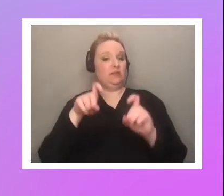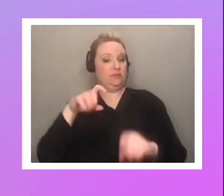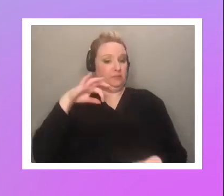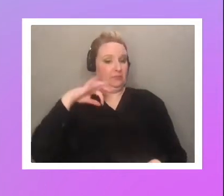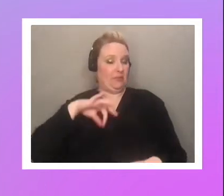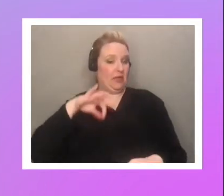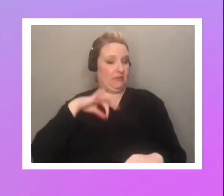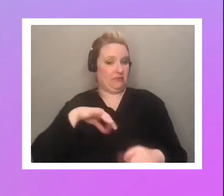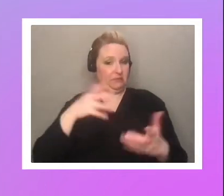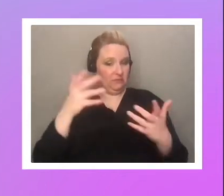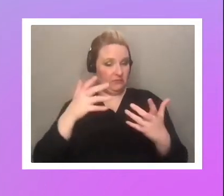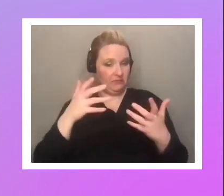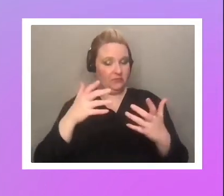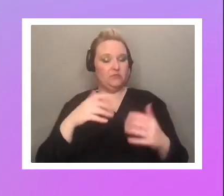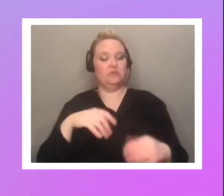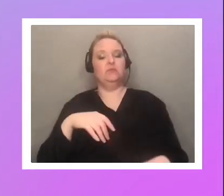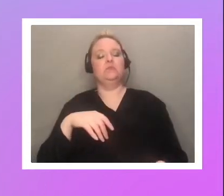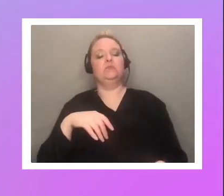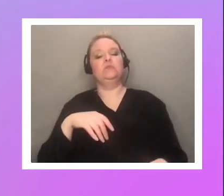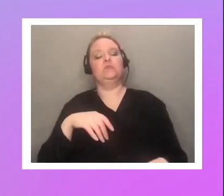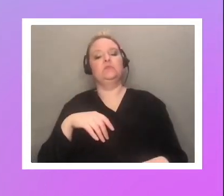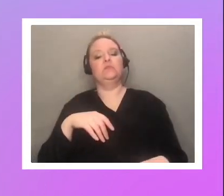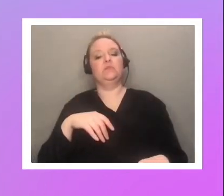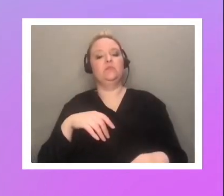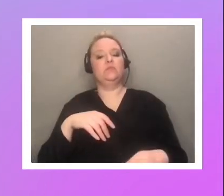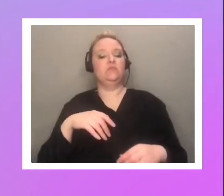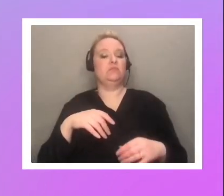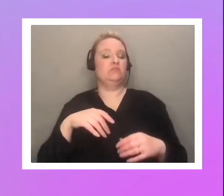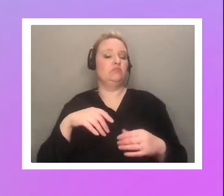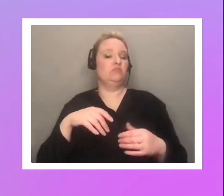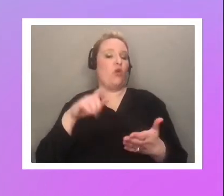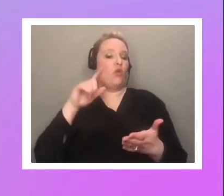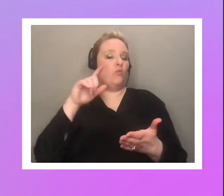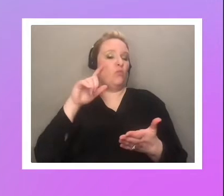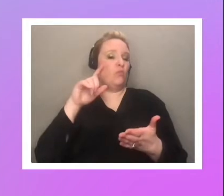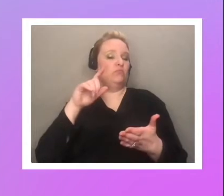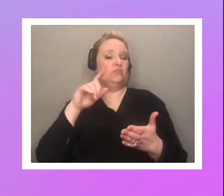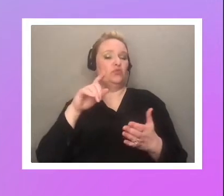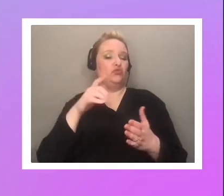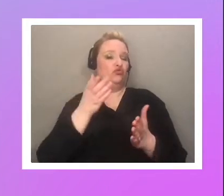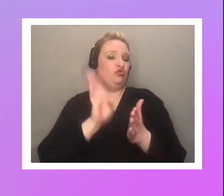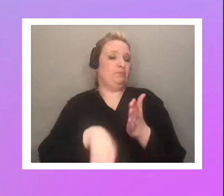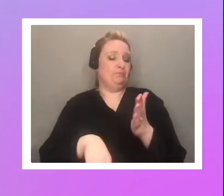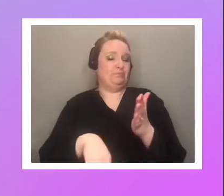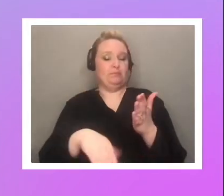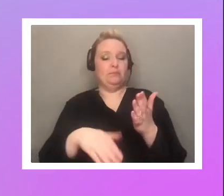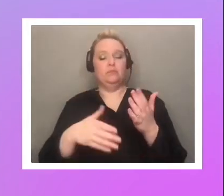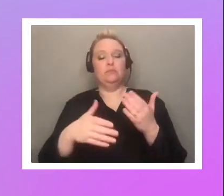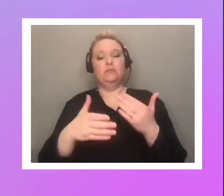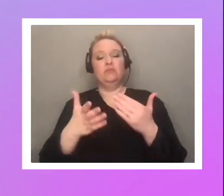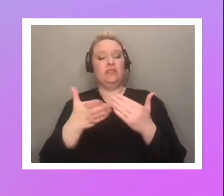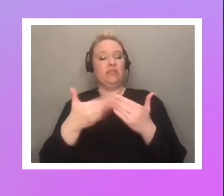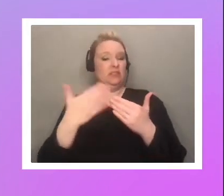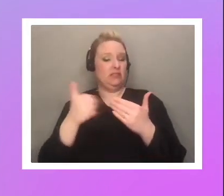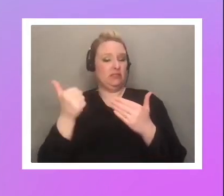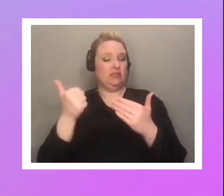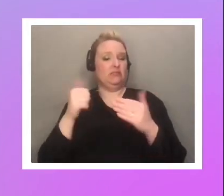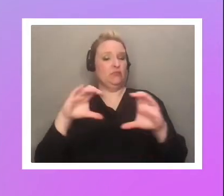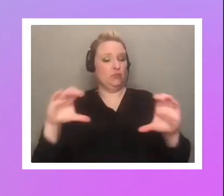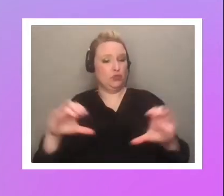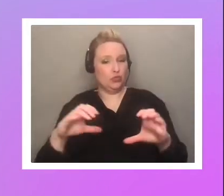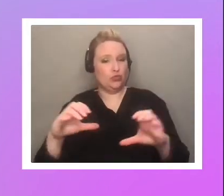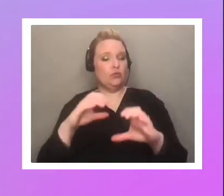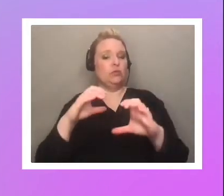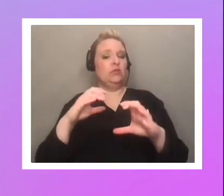being low, pretty much free cost, easily to implement, and a low barrier to